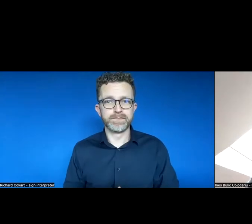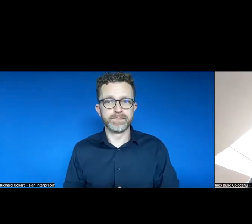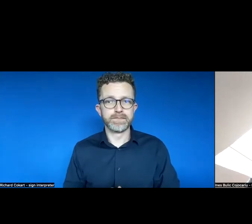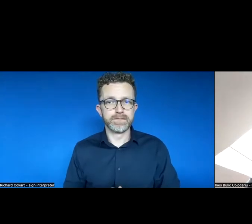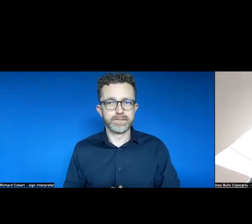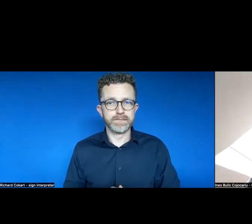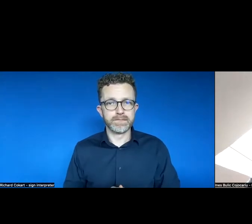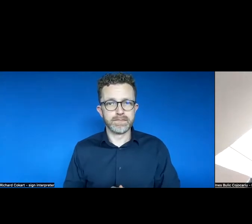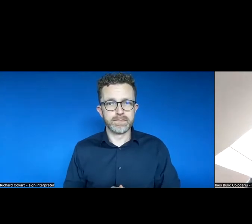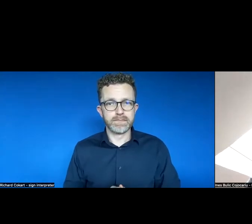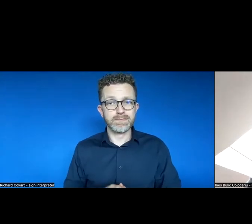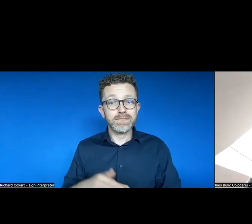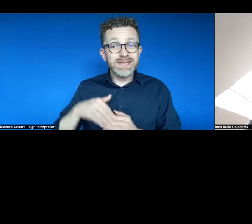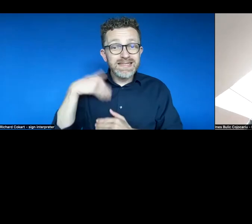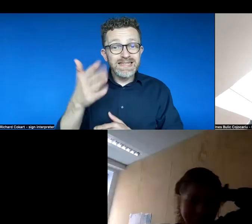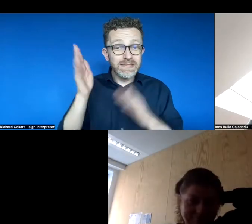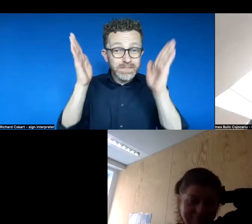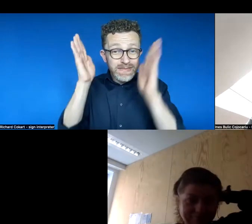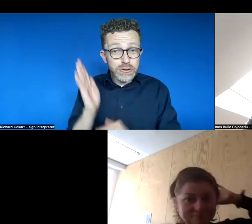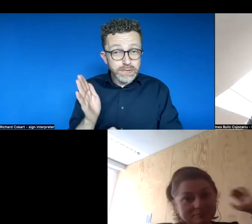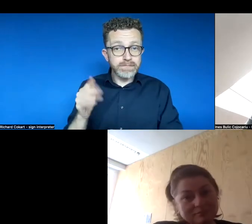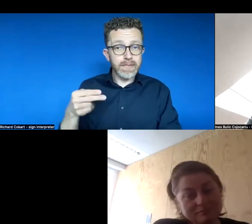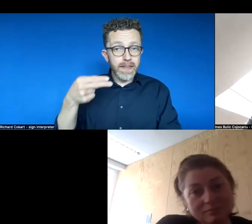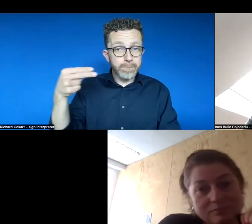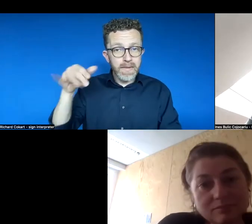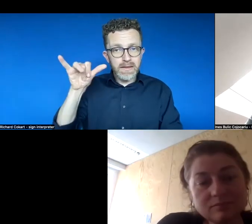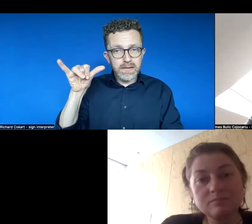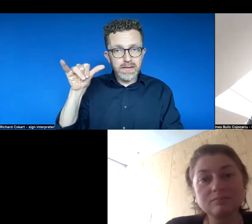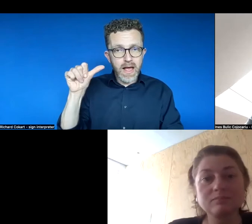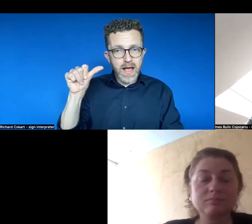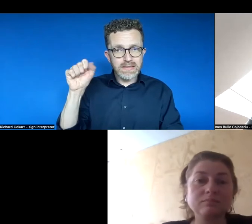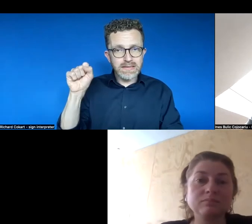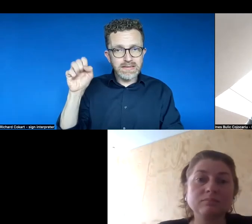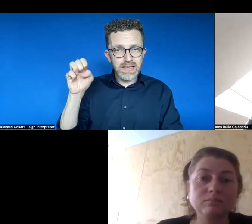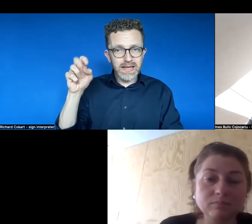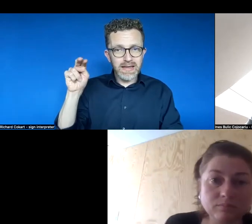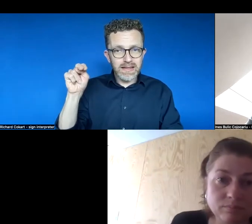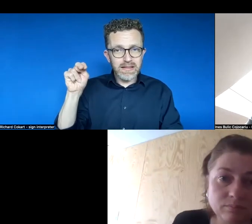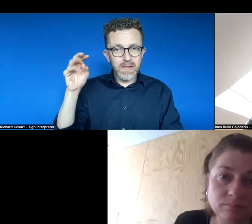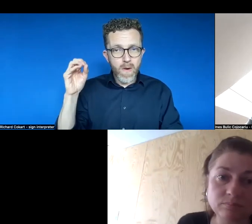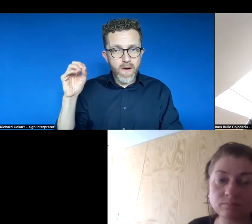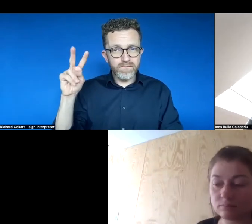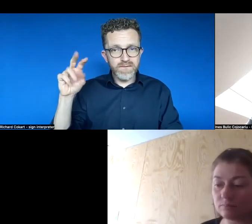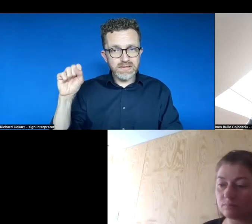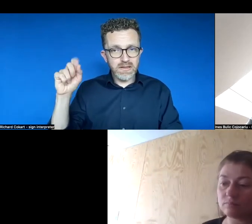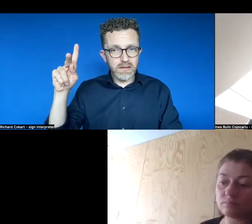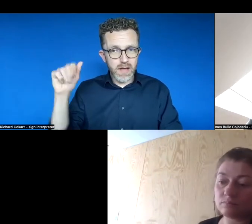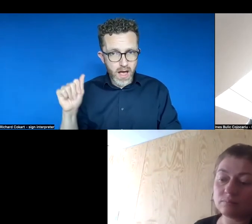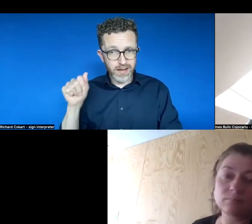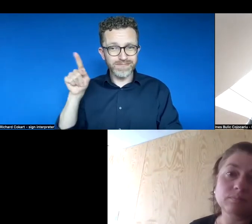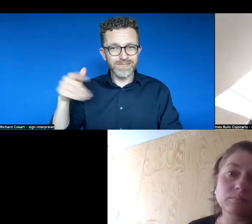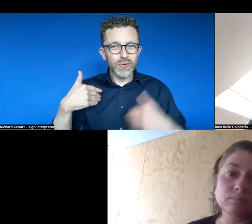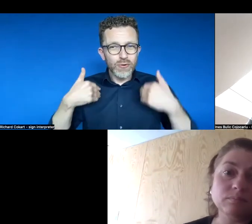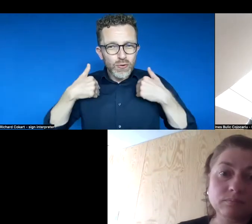service officer at the European Disability Forum. EDF has been doing quite a bit of